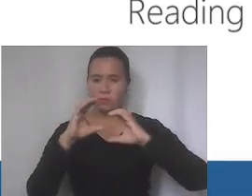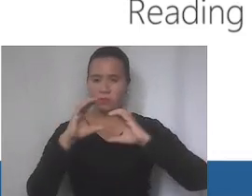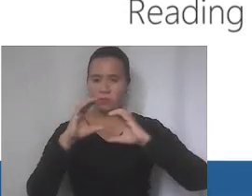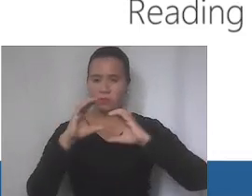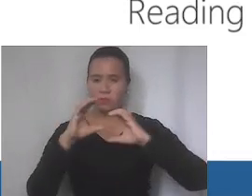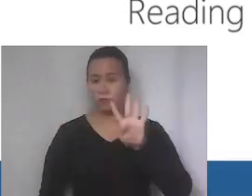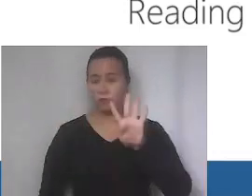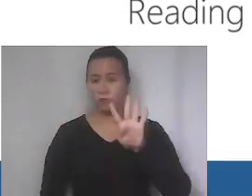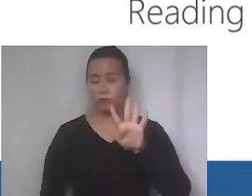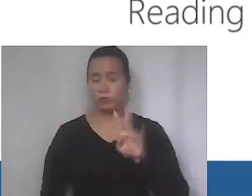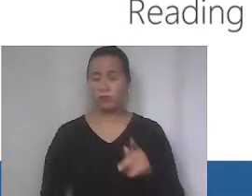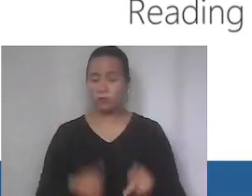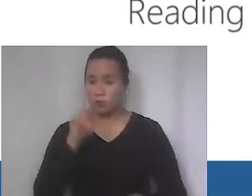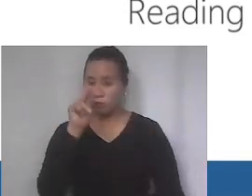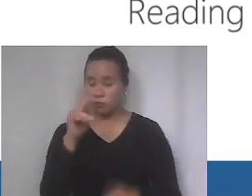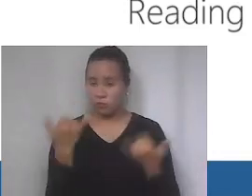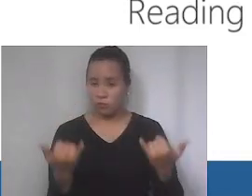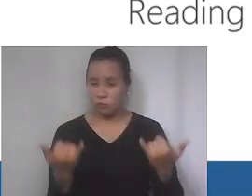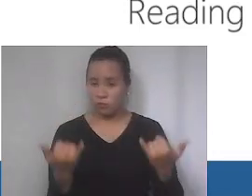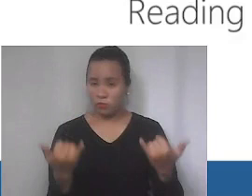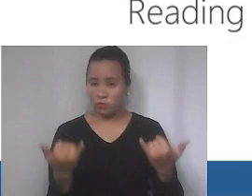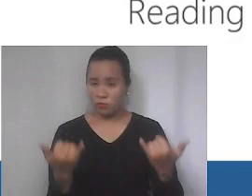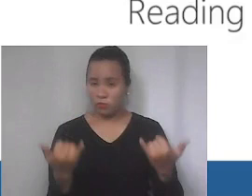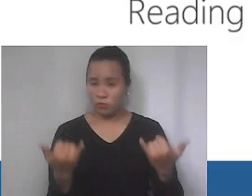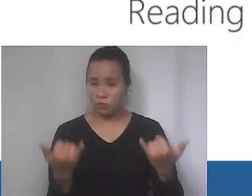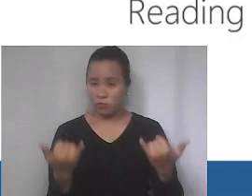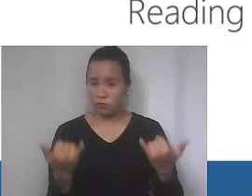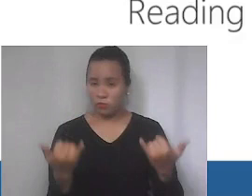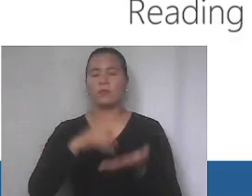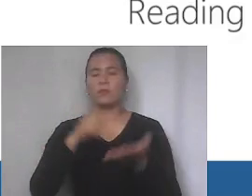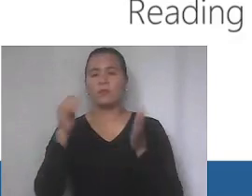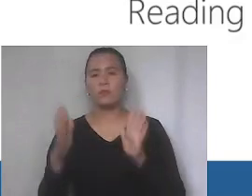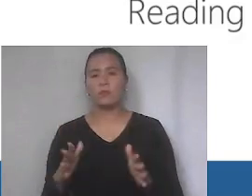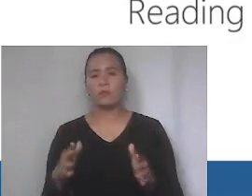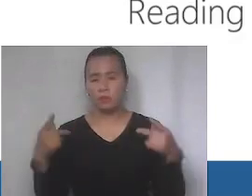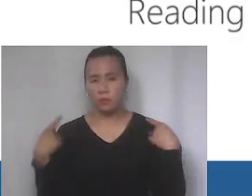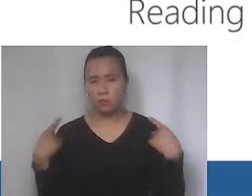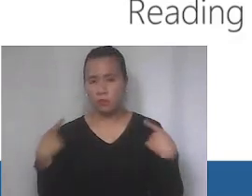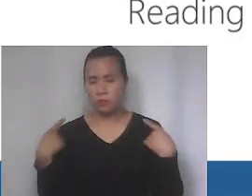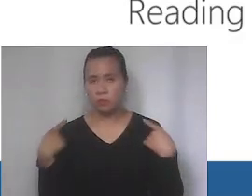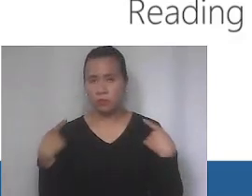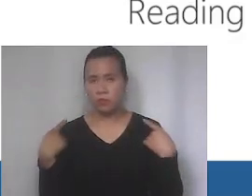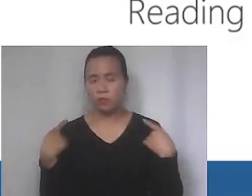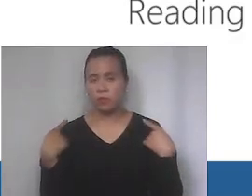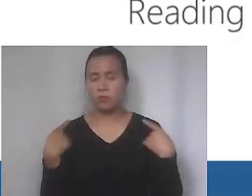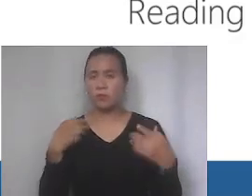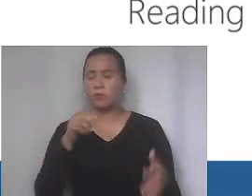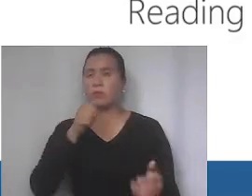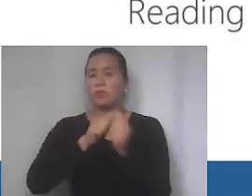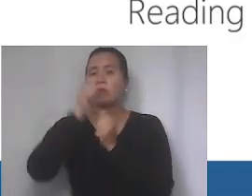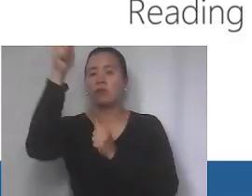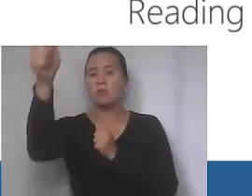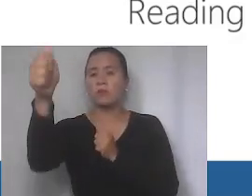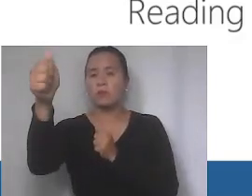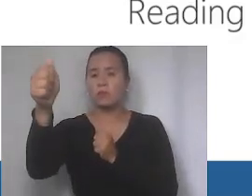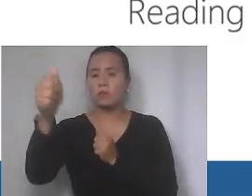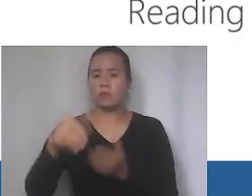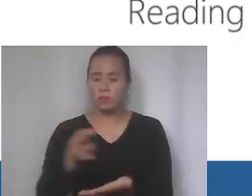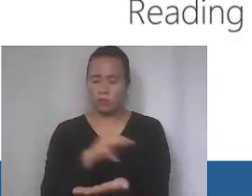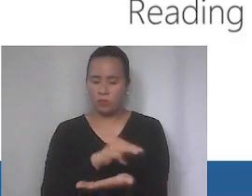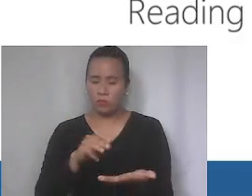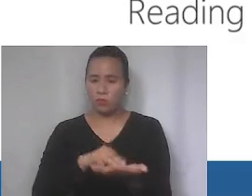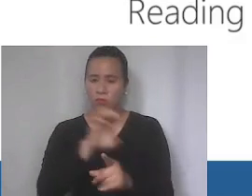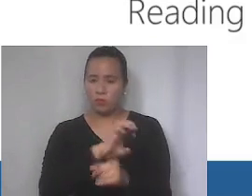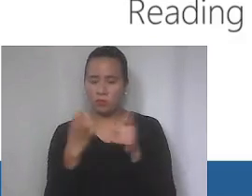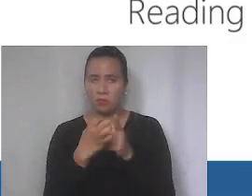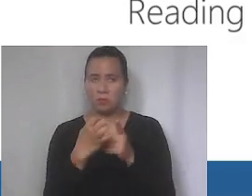writing, math, and communication. With many K-12 students still adapting in remote